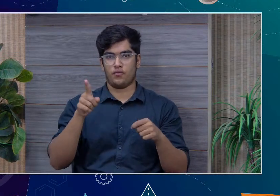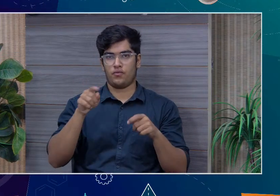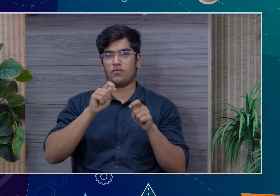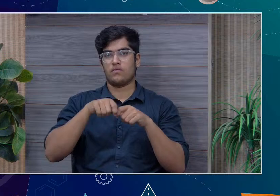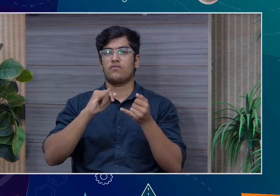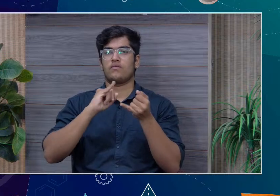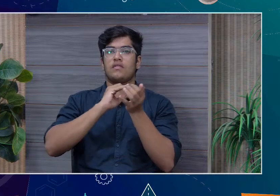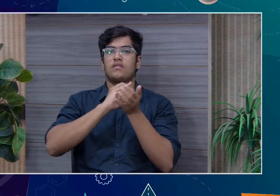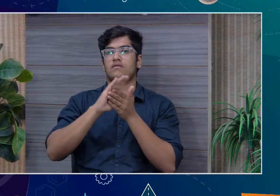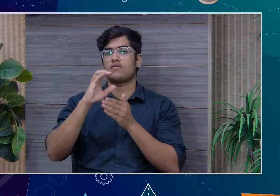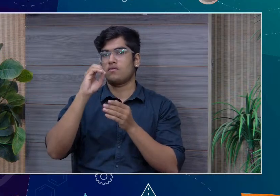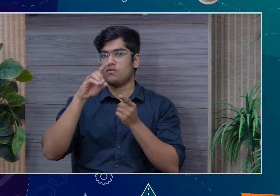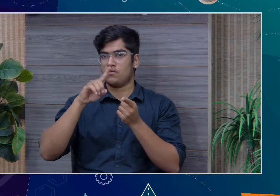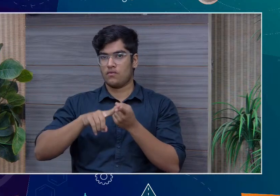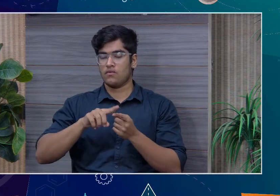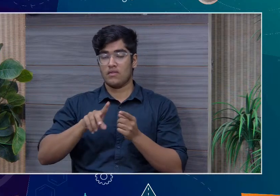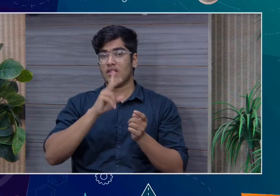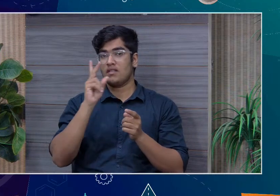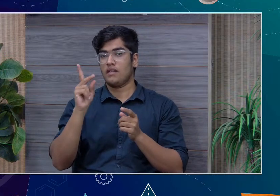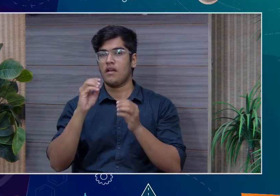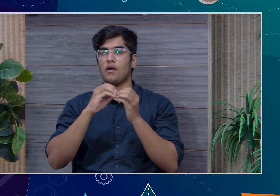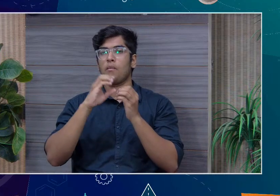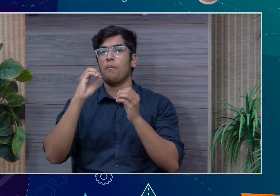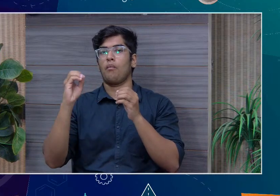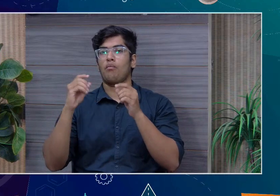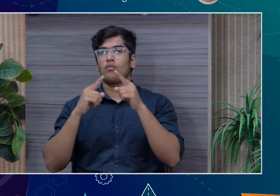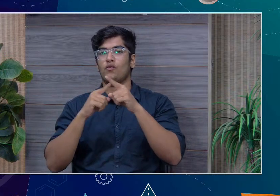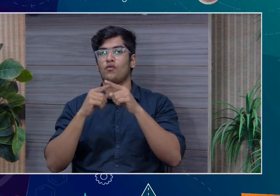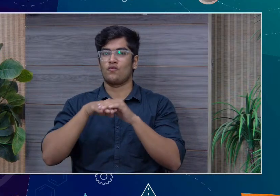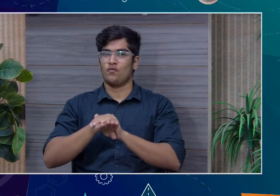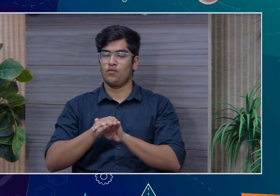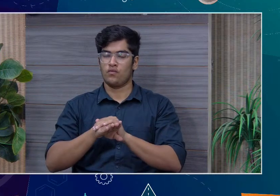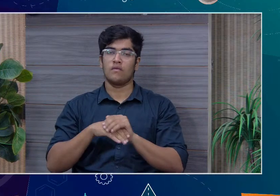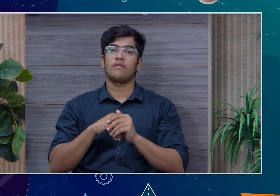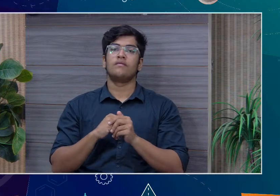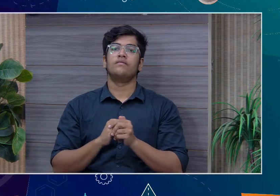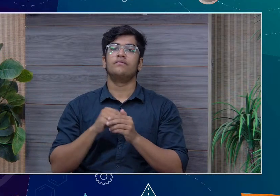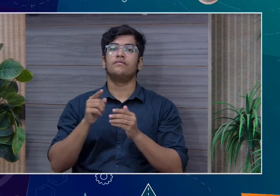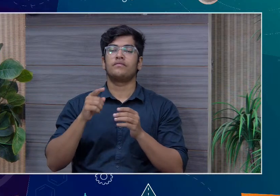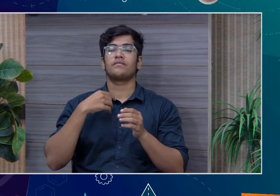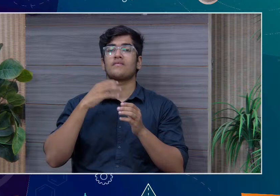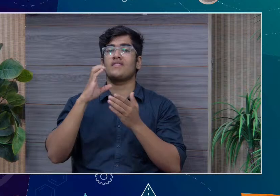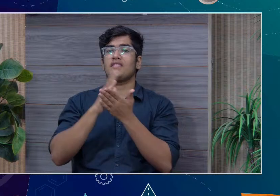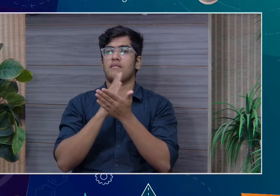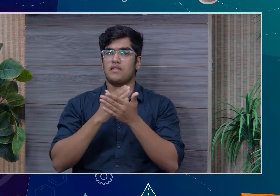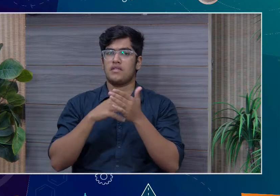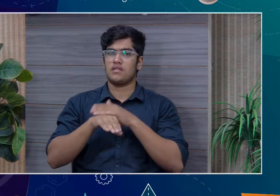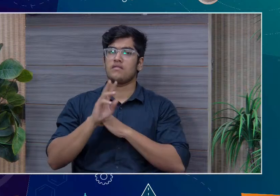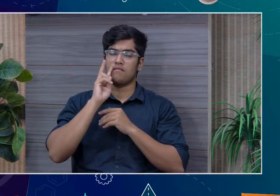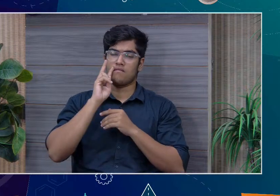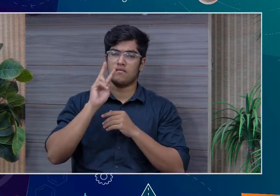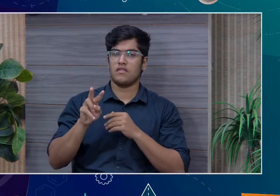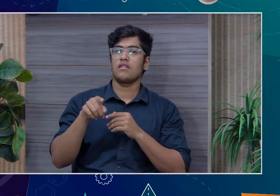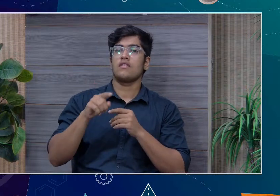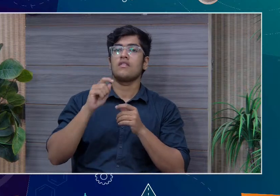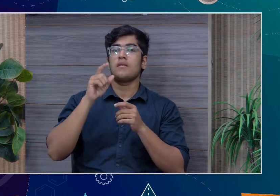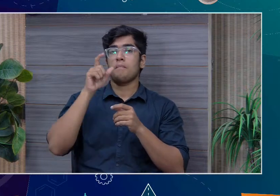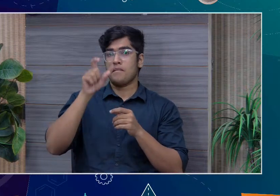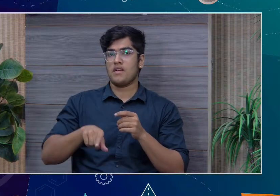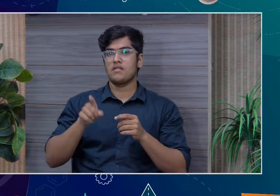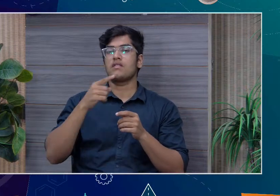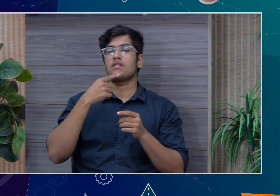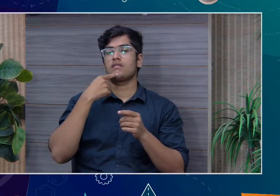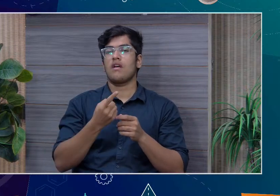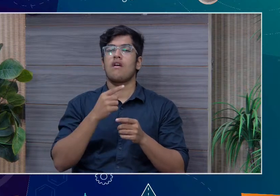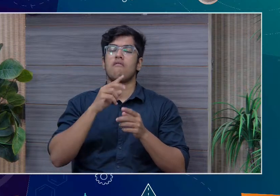shoe. Right. And the second one is a boot, because in the chapter we will see that the author is talking about variety